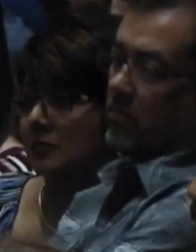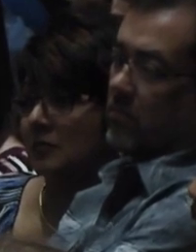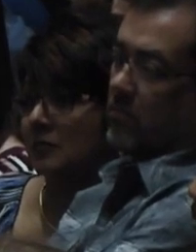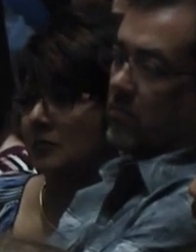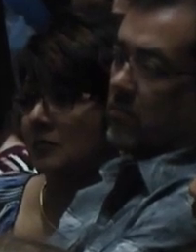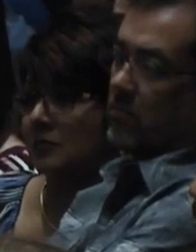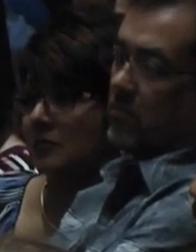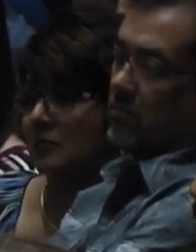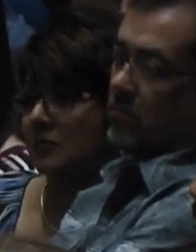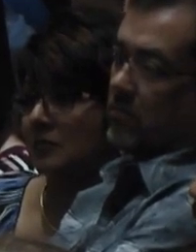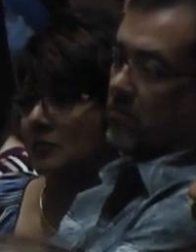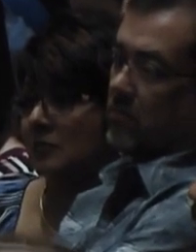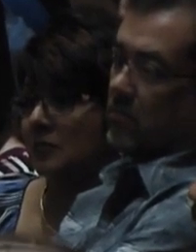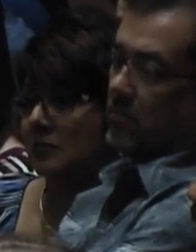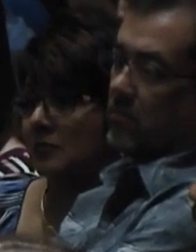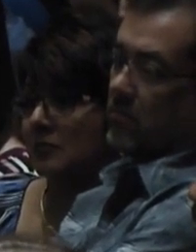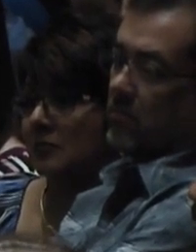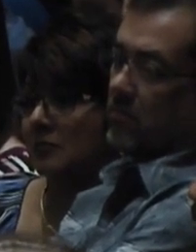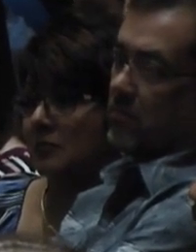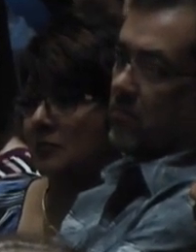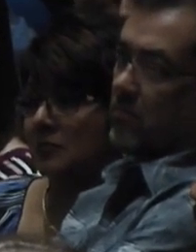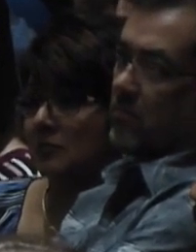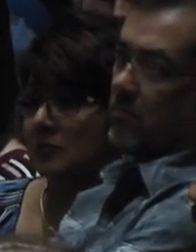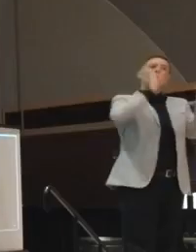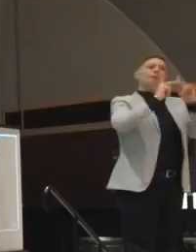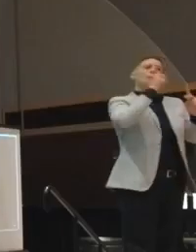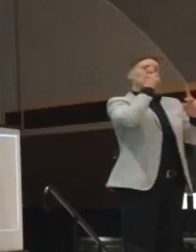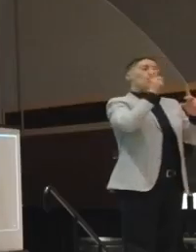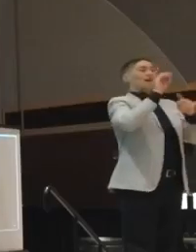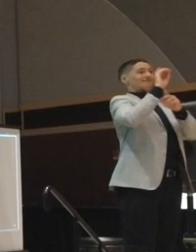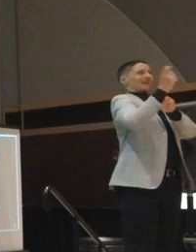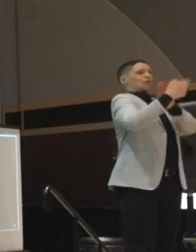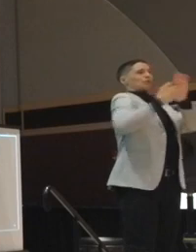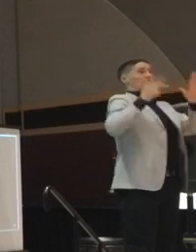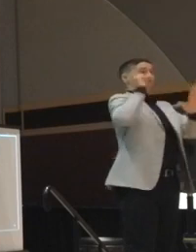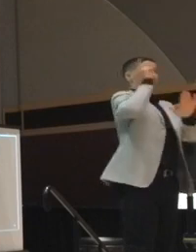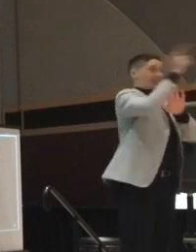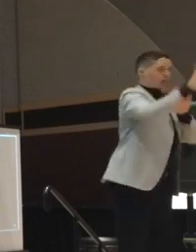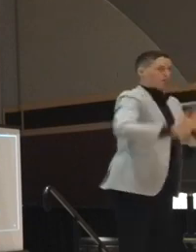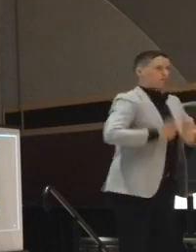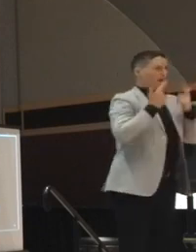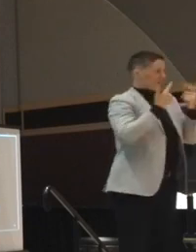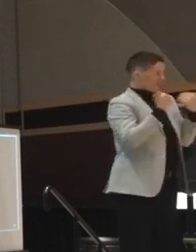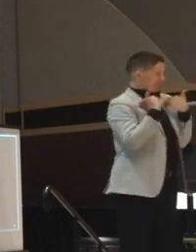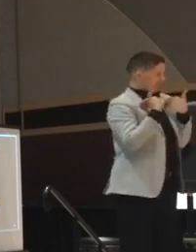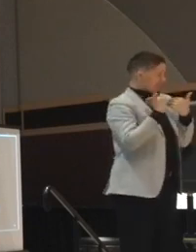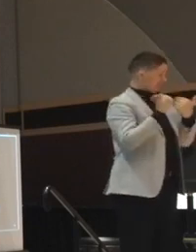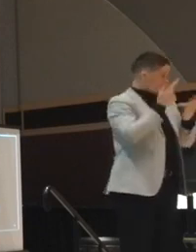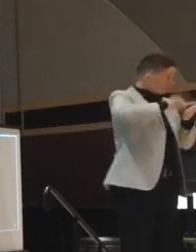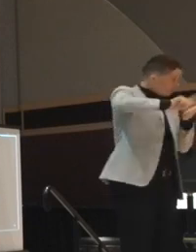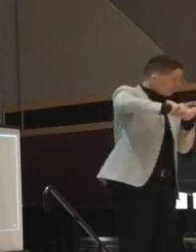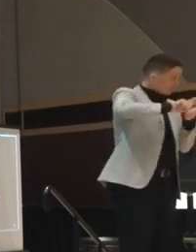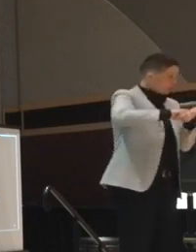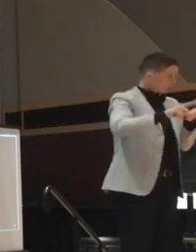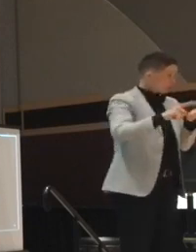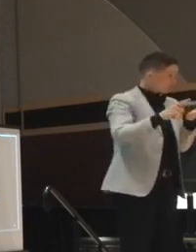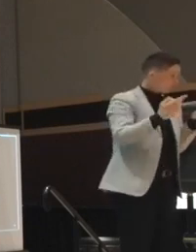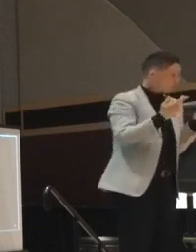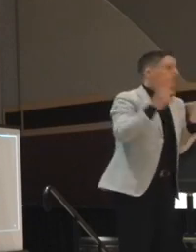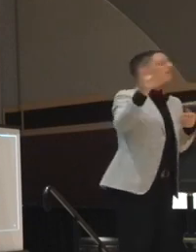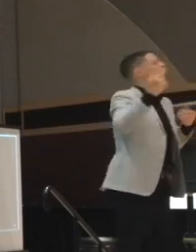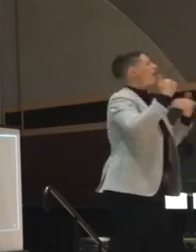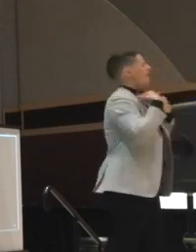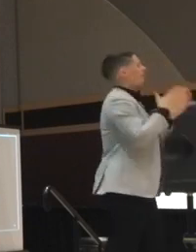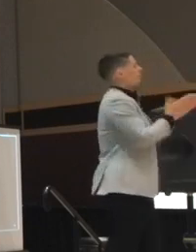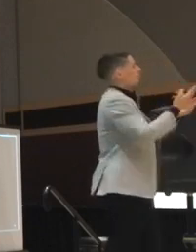available for adults who are diagnosed later in life? Well, I've got a book called Different, Not Less. And I'm actually looking, we're going to